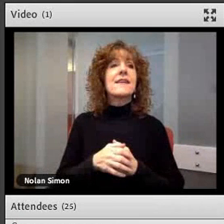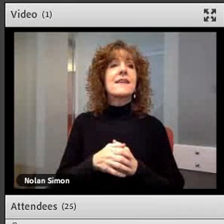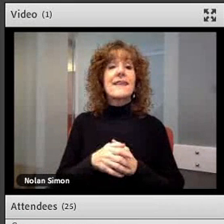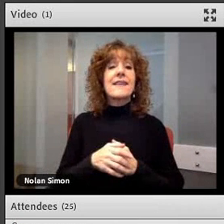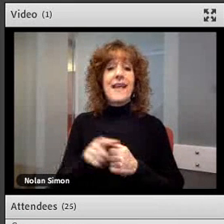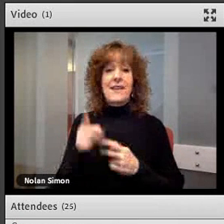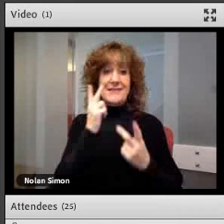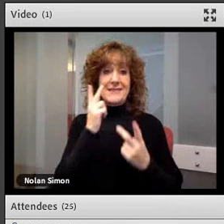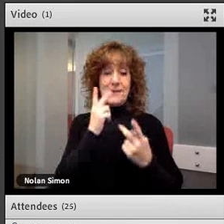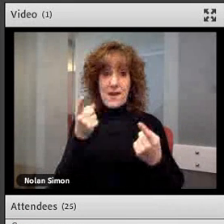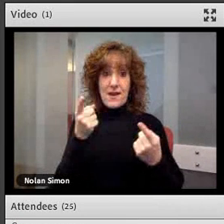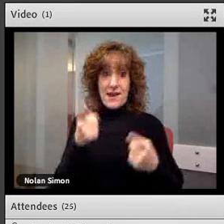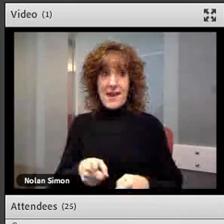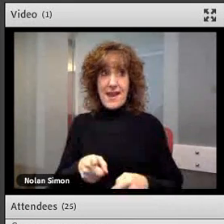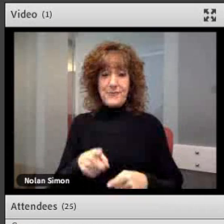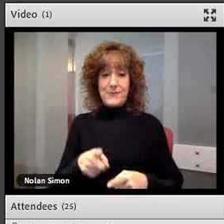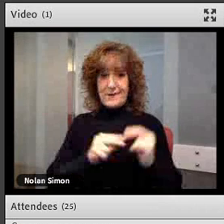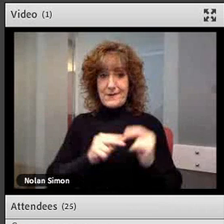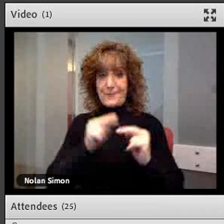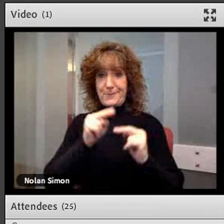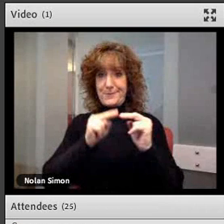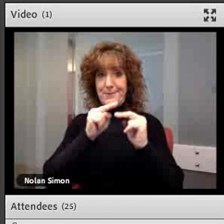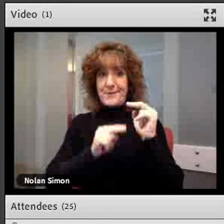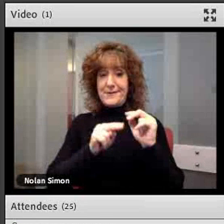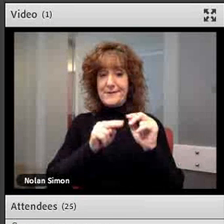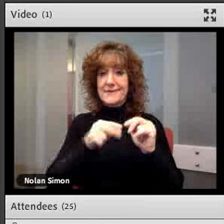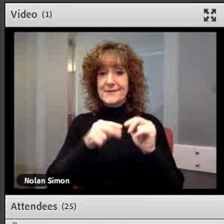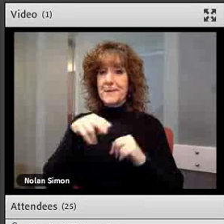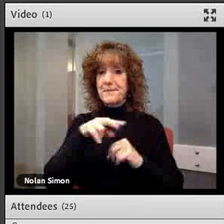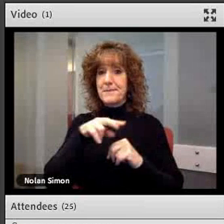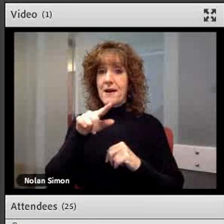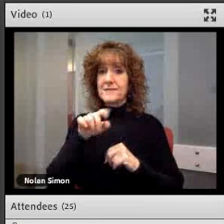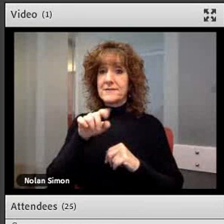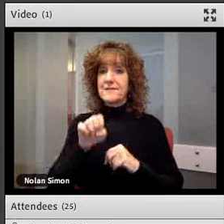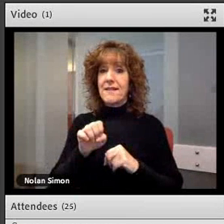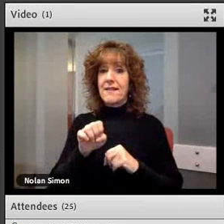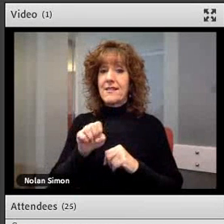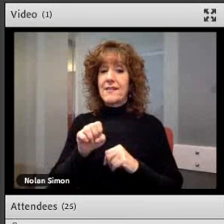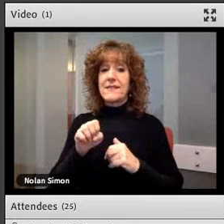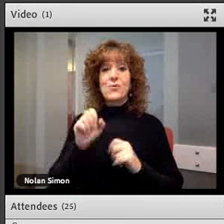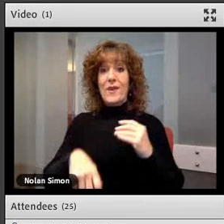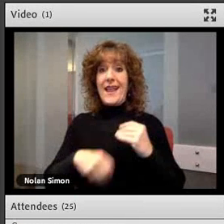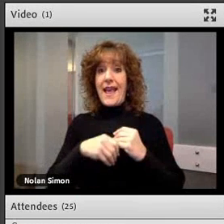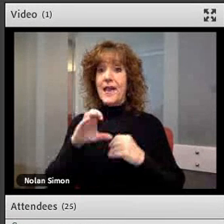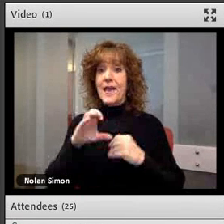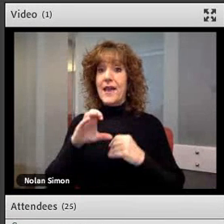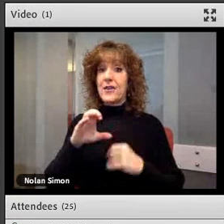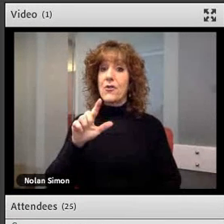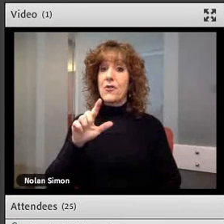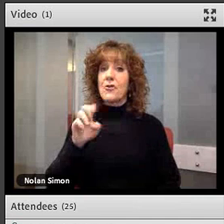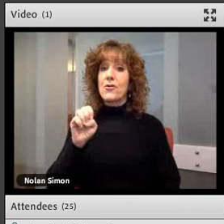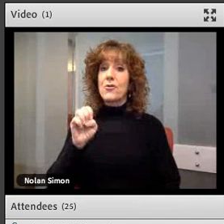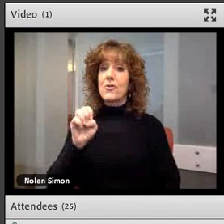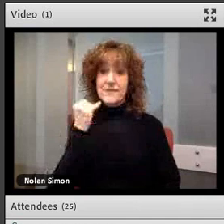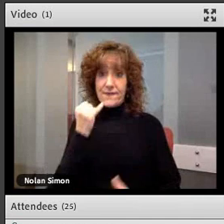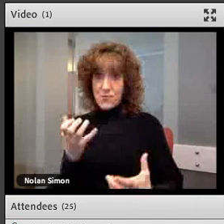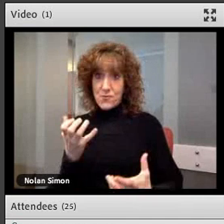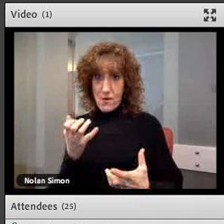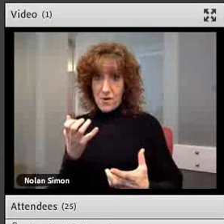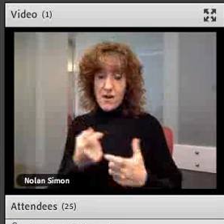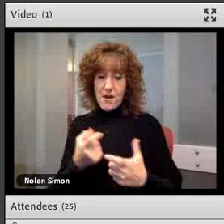Okay, and you see what happens. It builds the puzzle. Now here, you can add in your own clues if you want, or you can